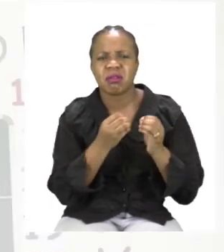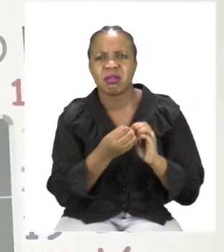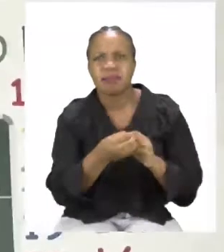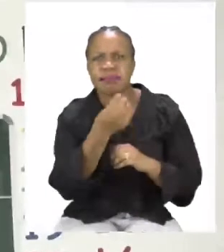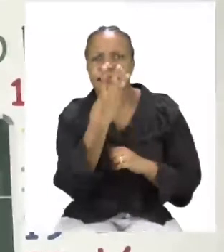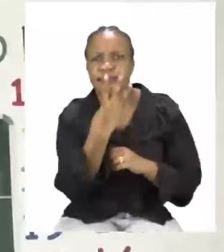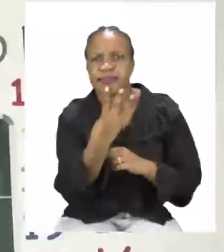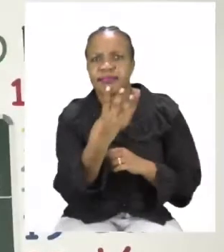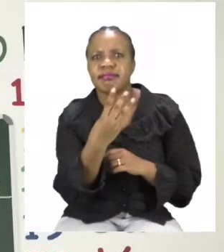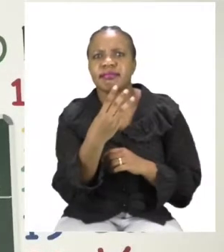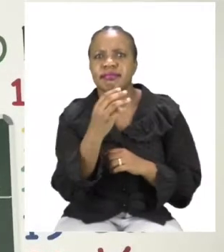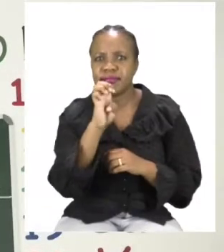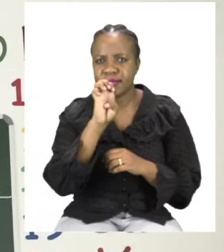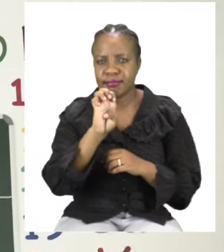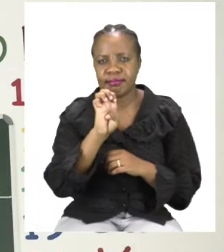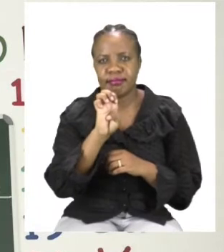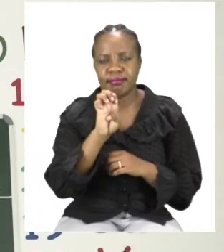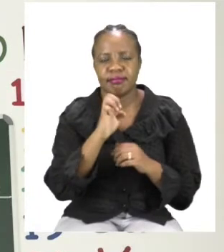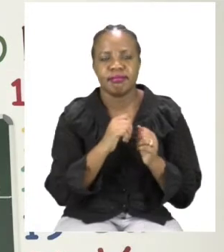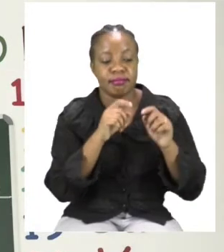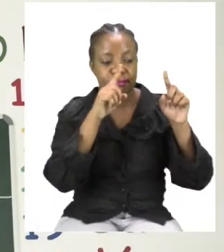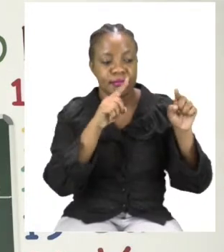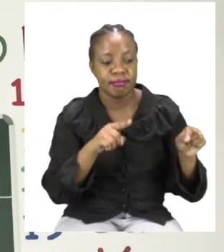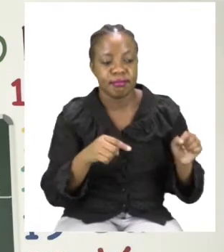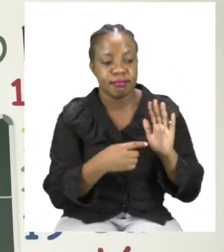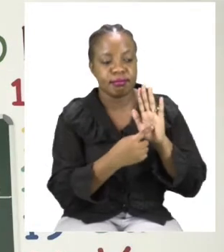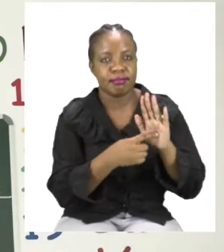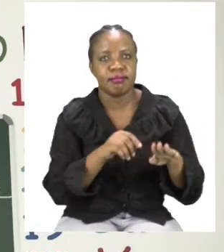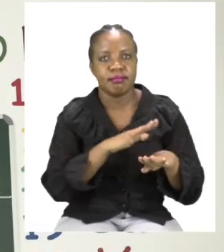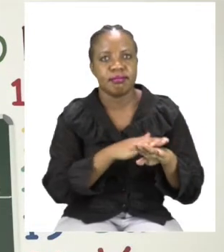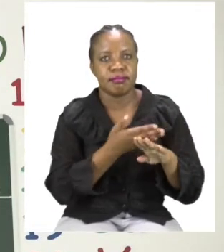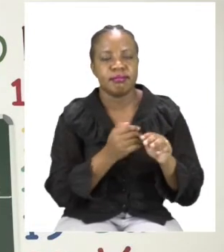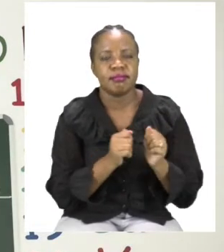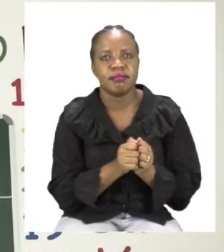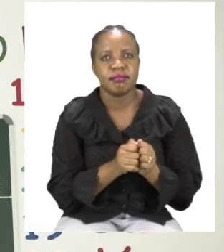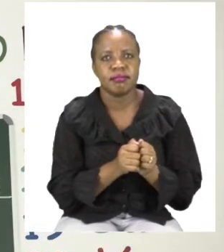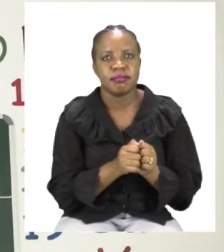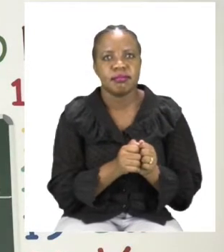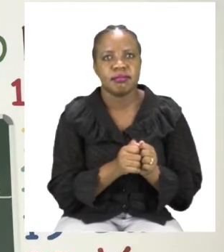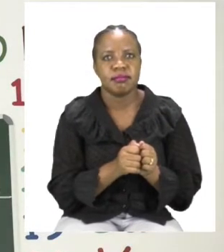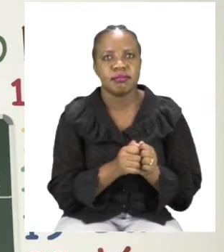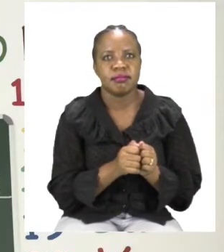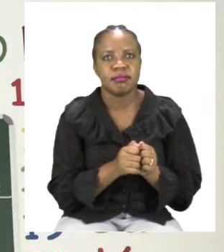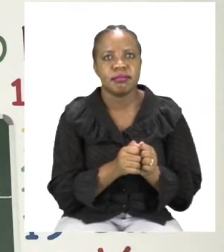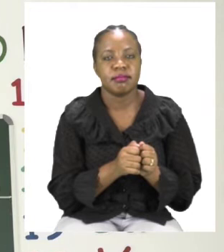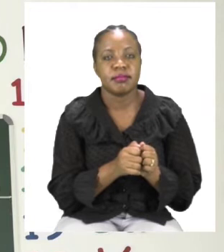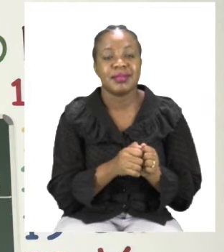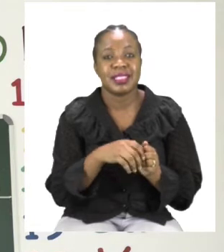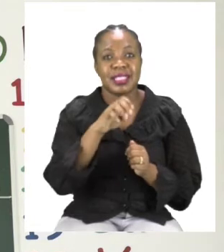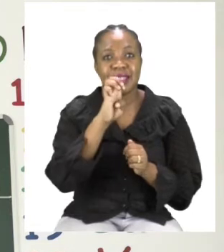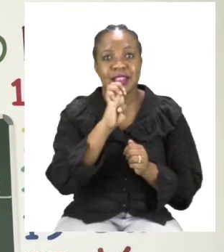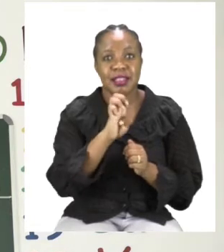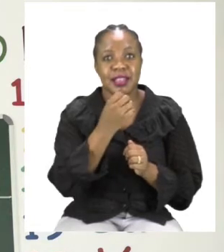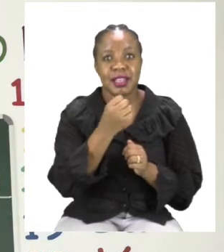at the board. Here we have E and it says 16 equals. Now I have put